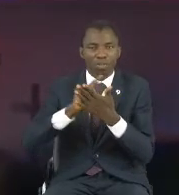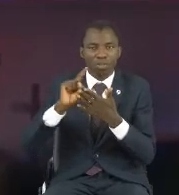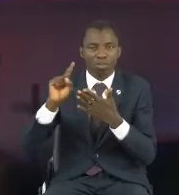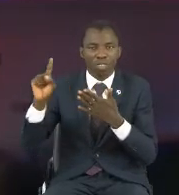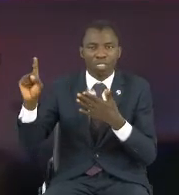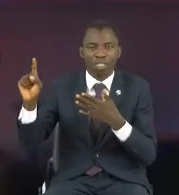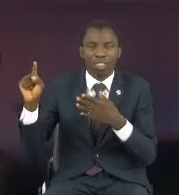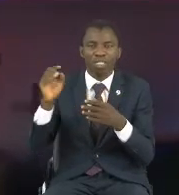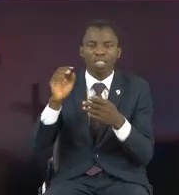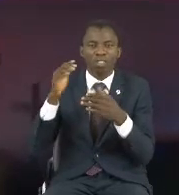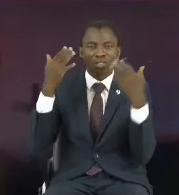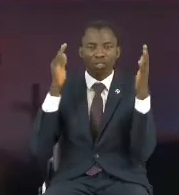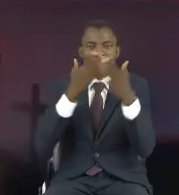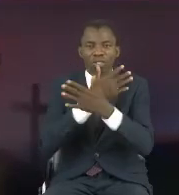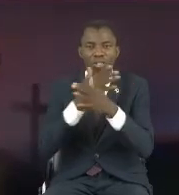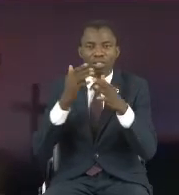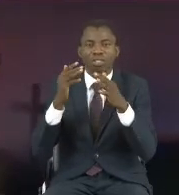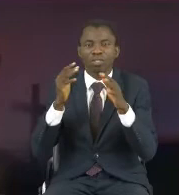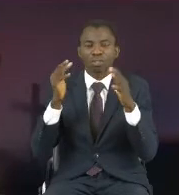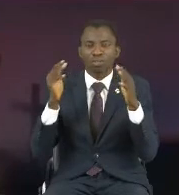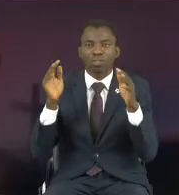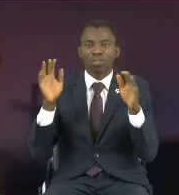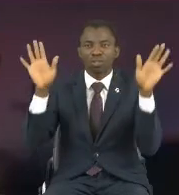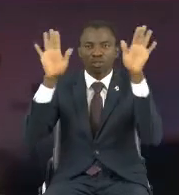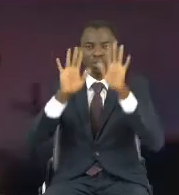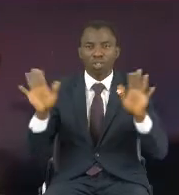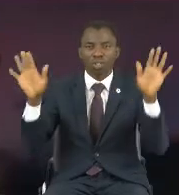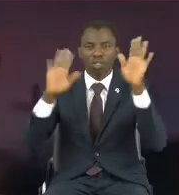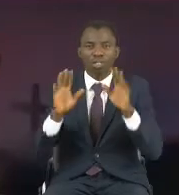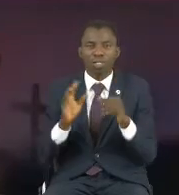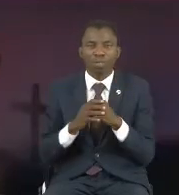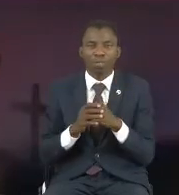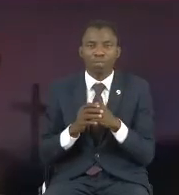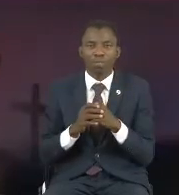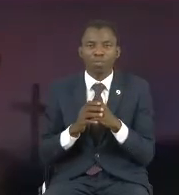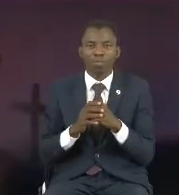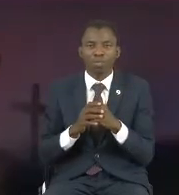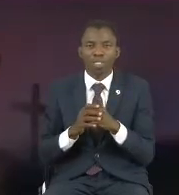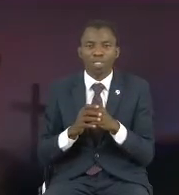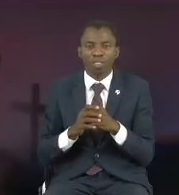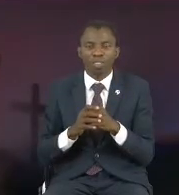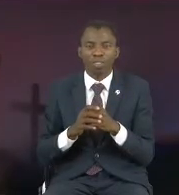of April, 2022. More details about